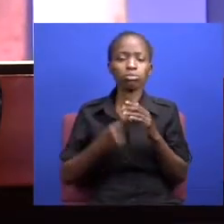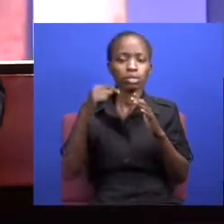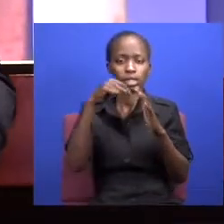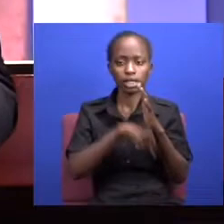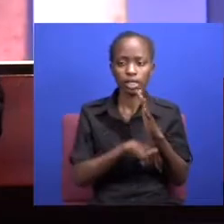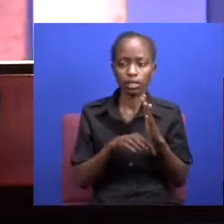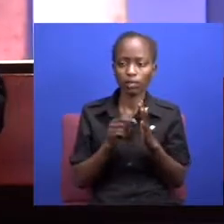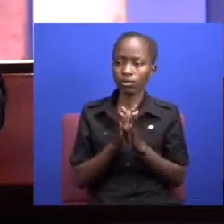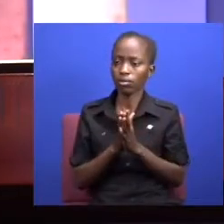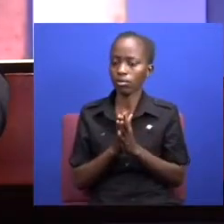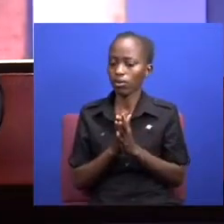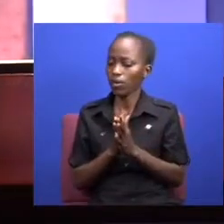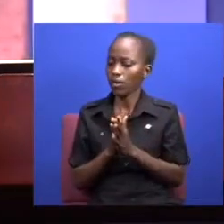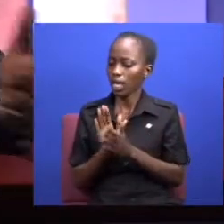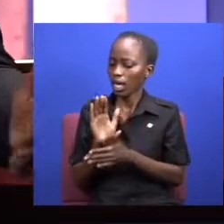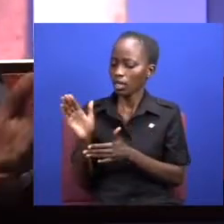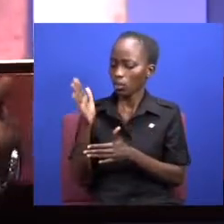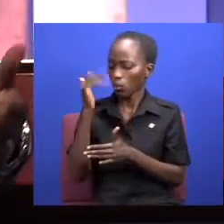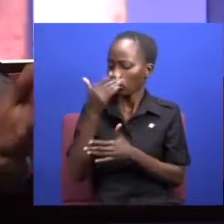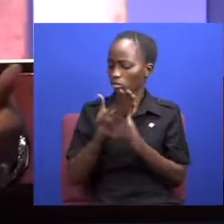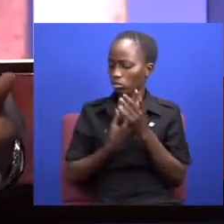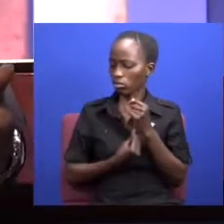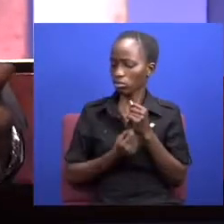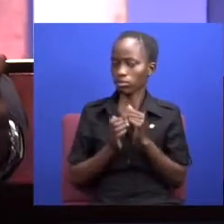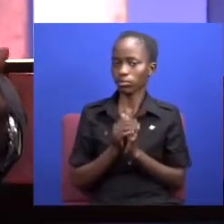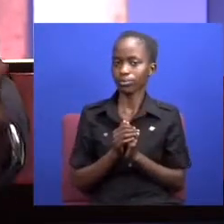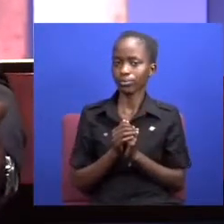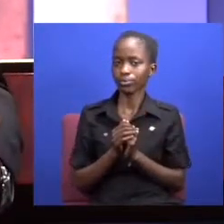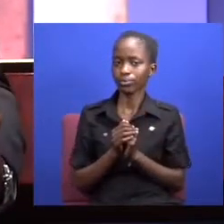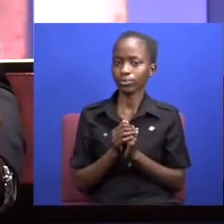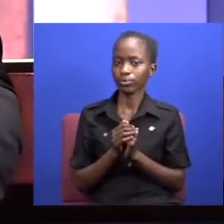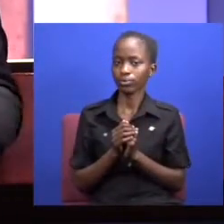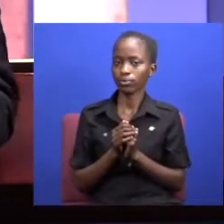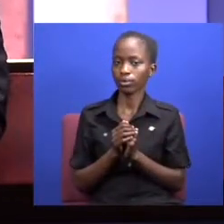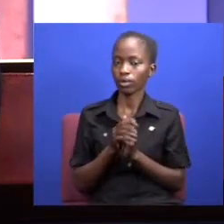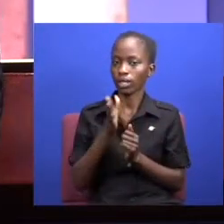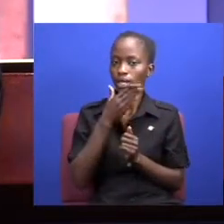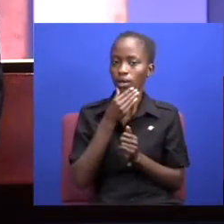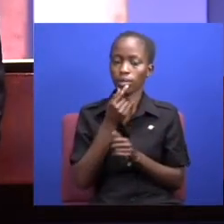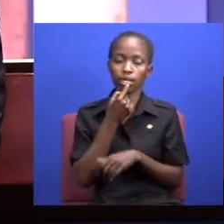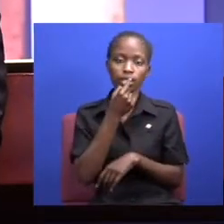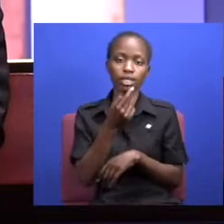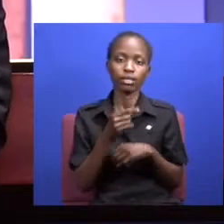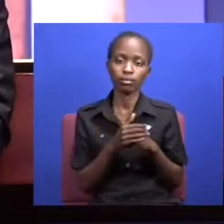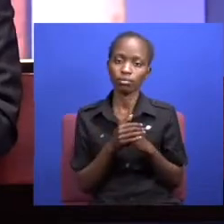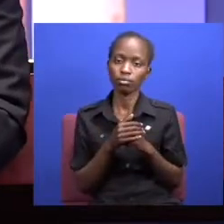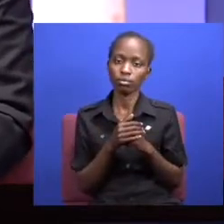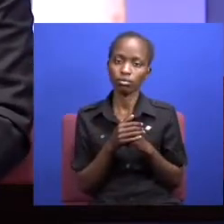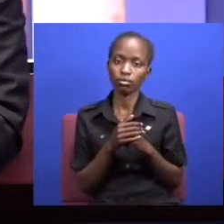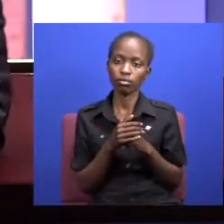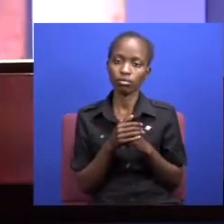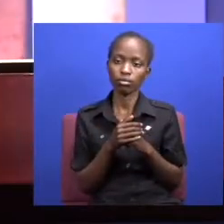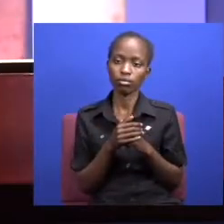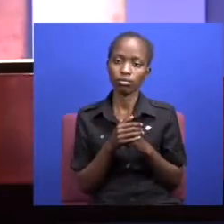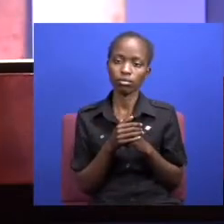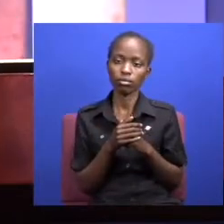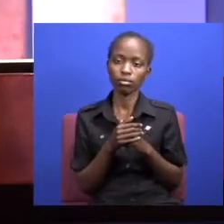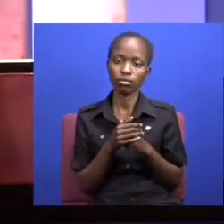And the pastor engaged him and asked him, why are you so low? Why are you so down? And the man said this. He